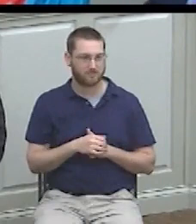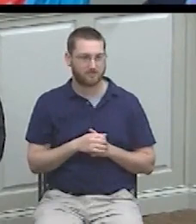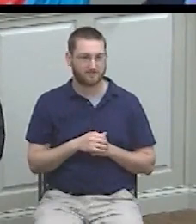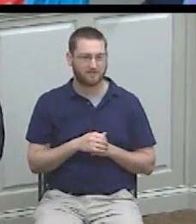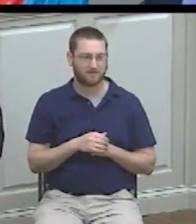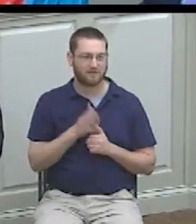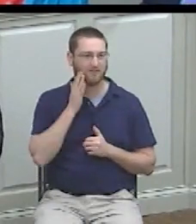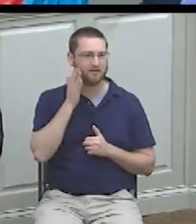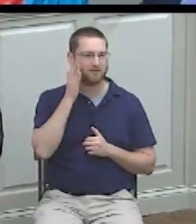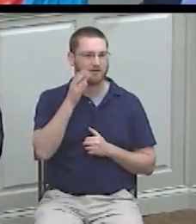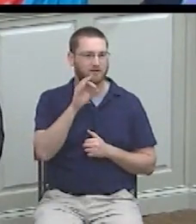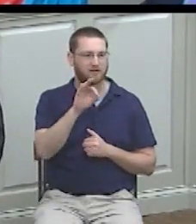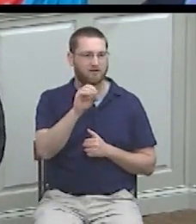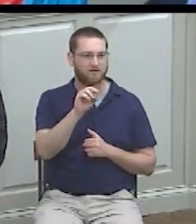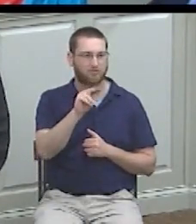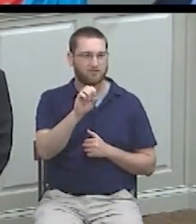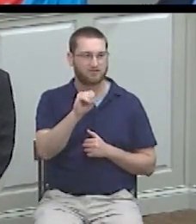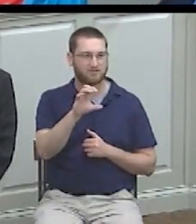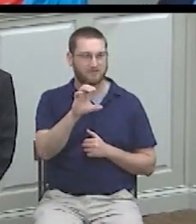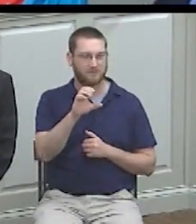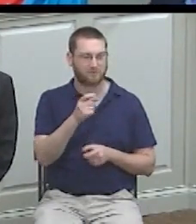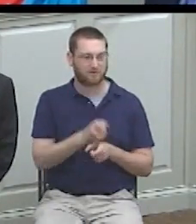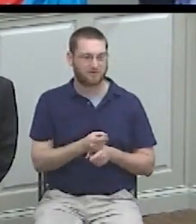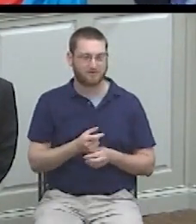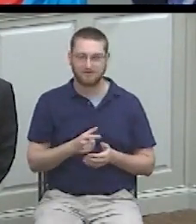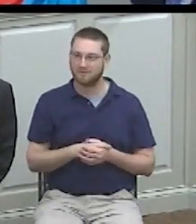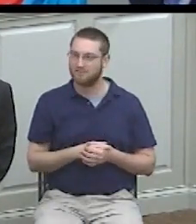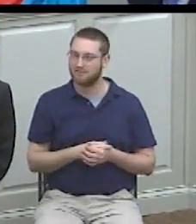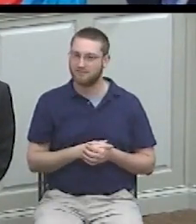Future forensic specialist, I can tell.